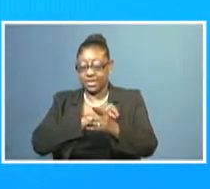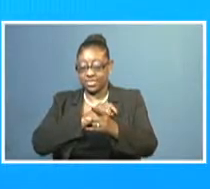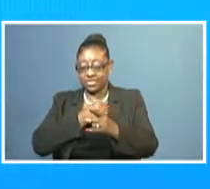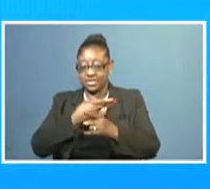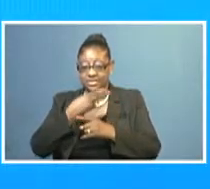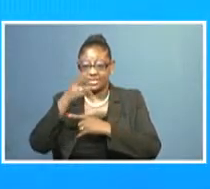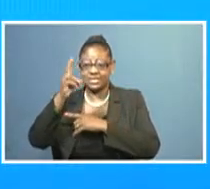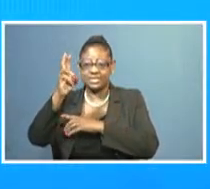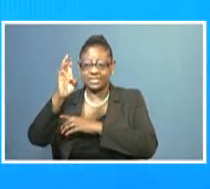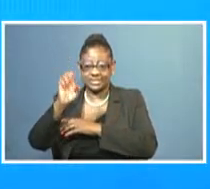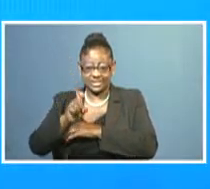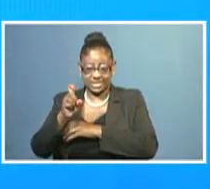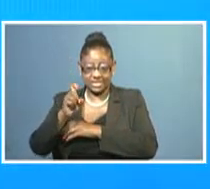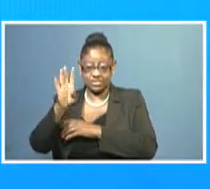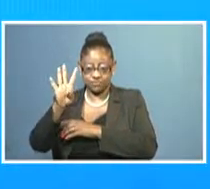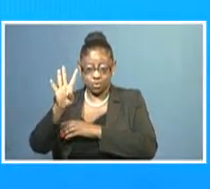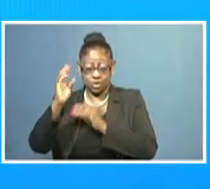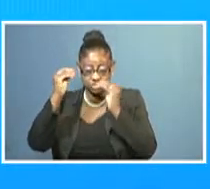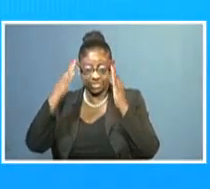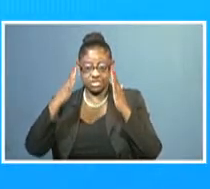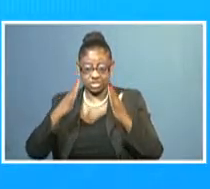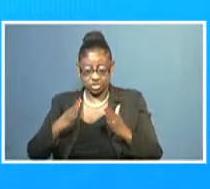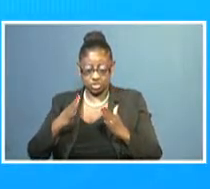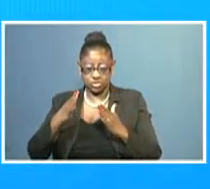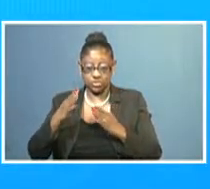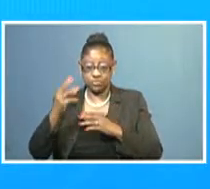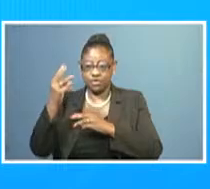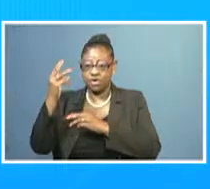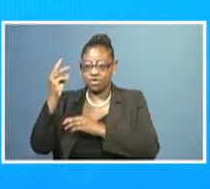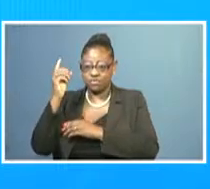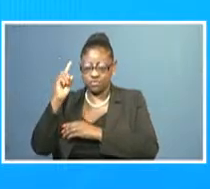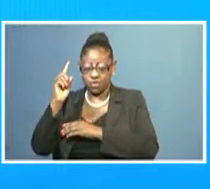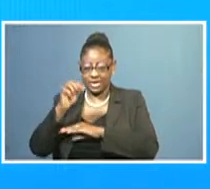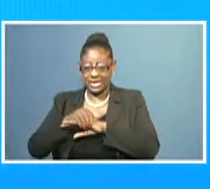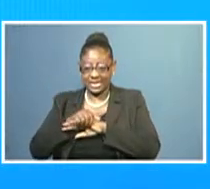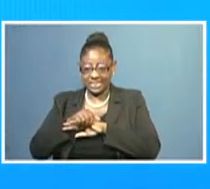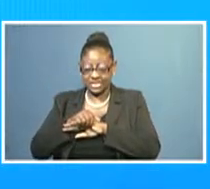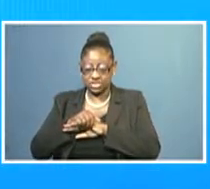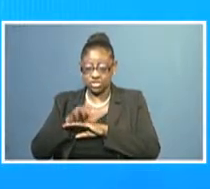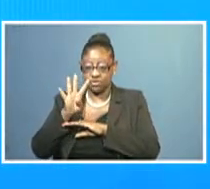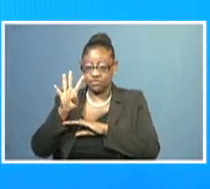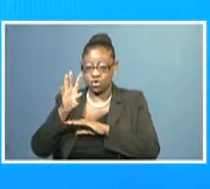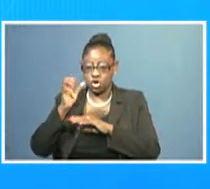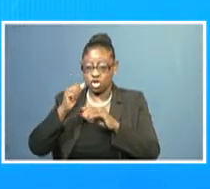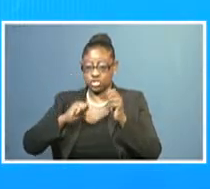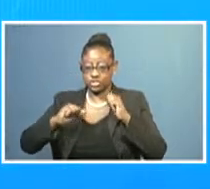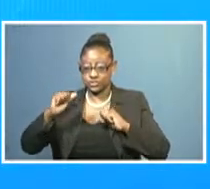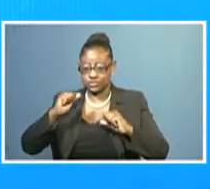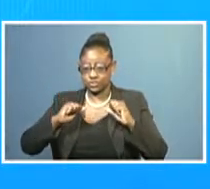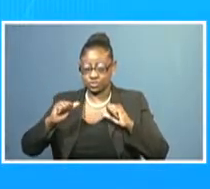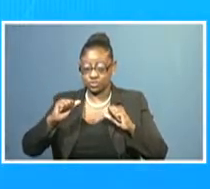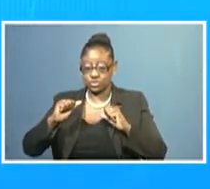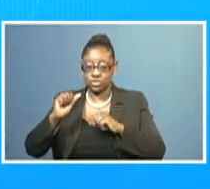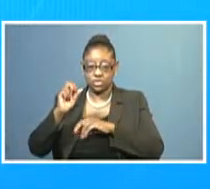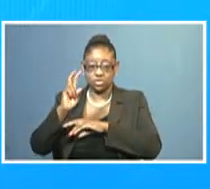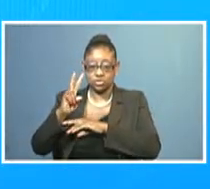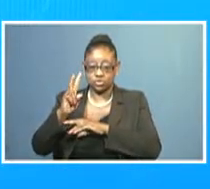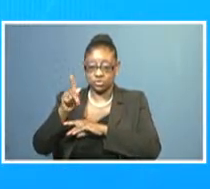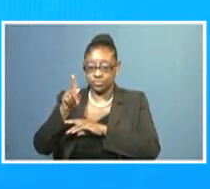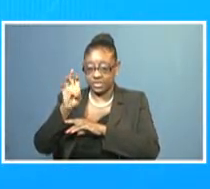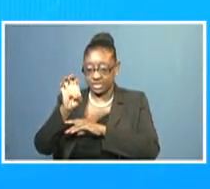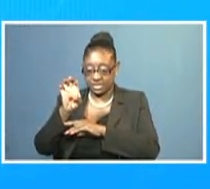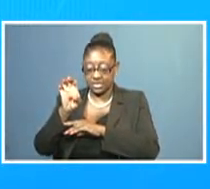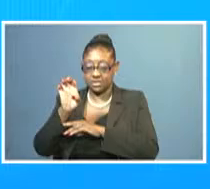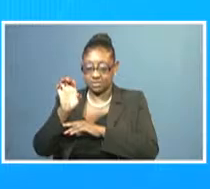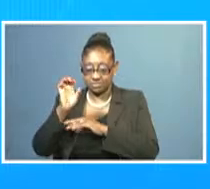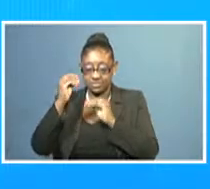4 English teachers, 4 mathematics teachers, 2 social studies teachers, 2 physical education